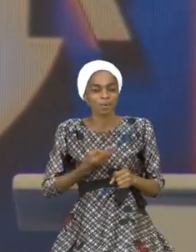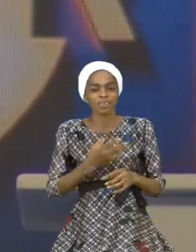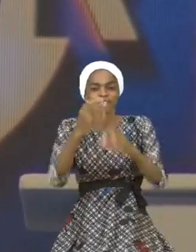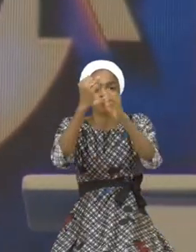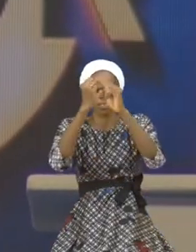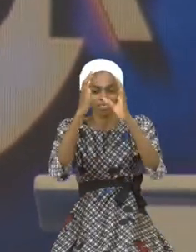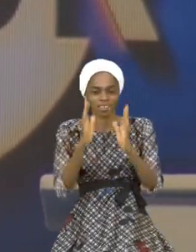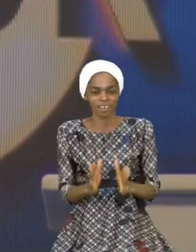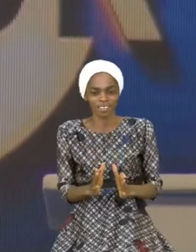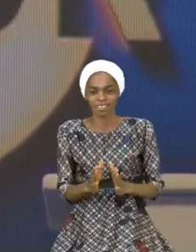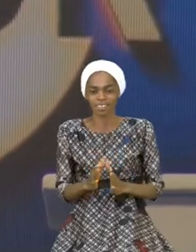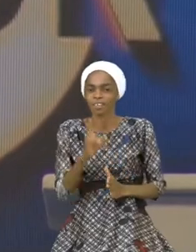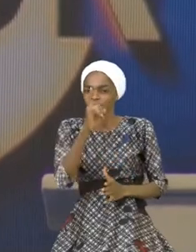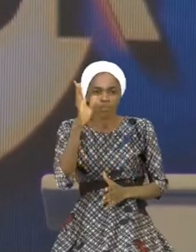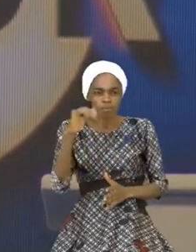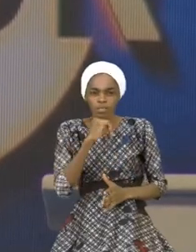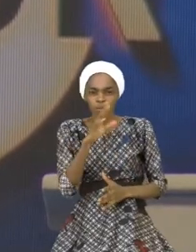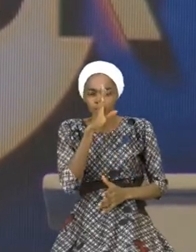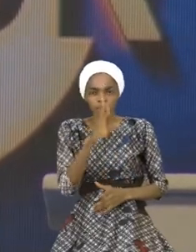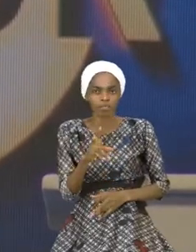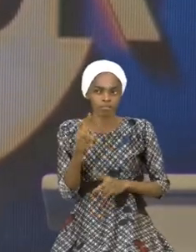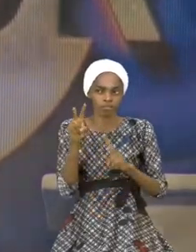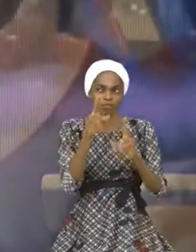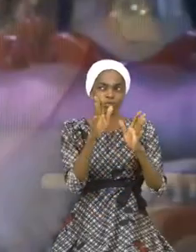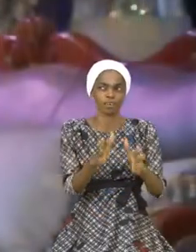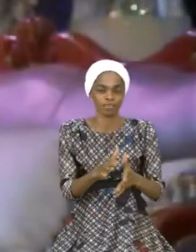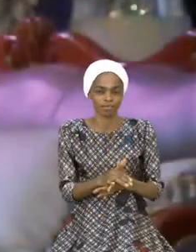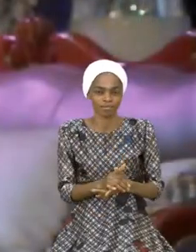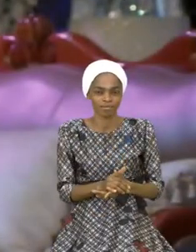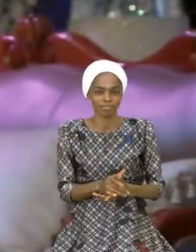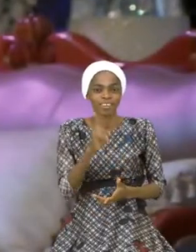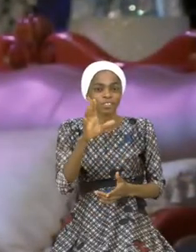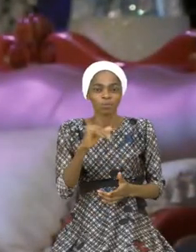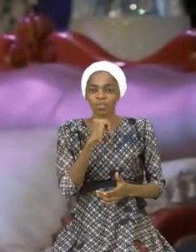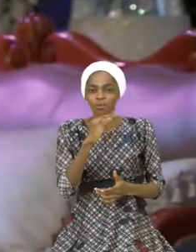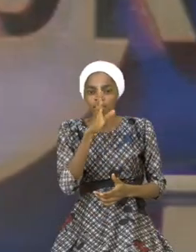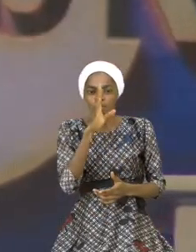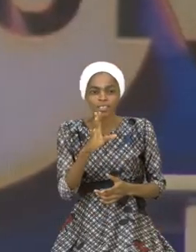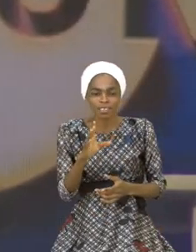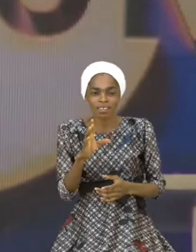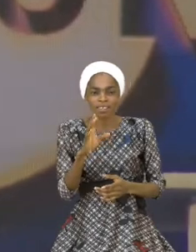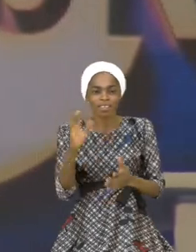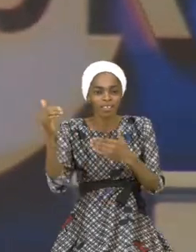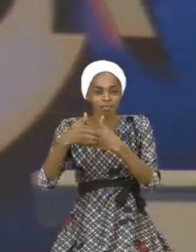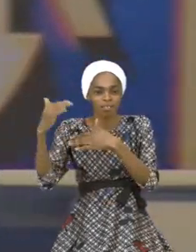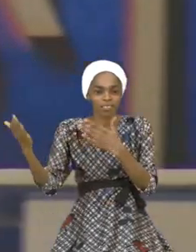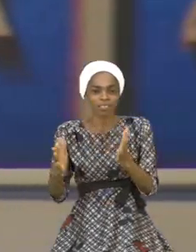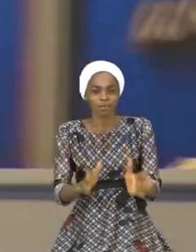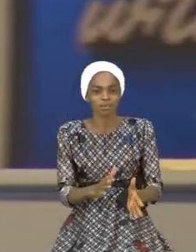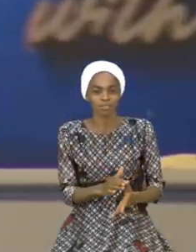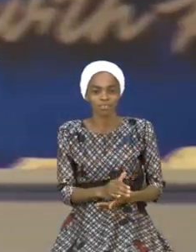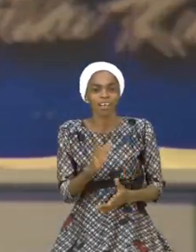you will not be an onlooker will not be a spectator as you come